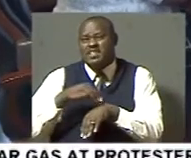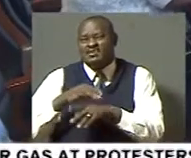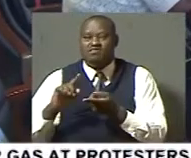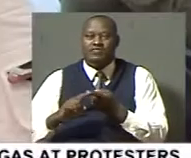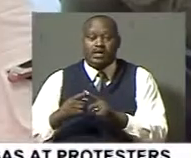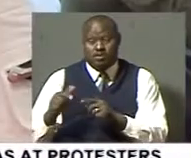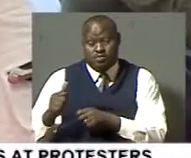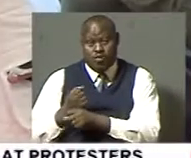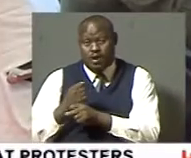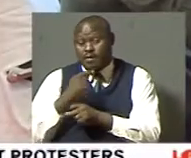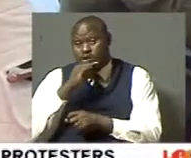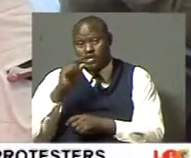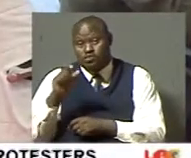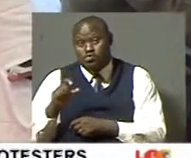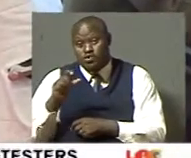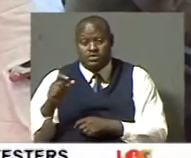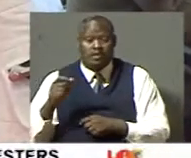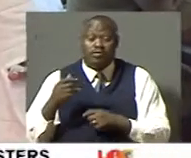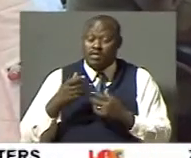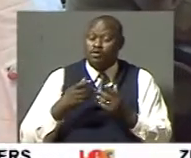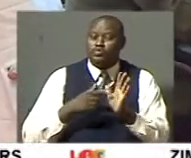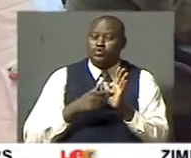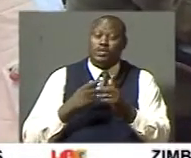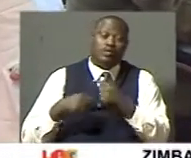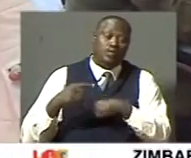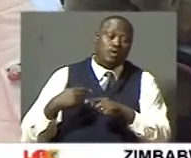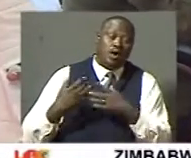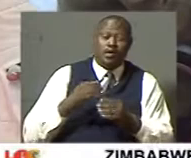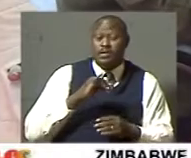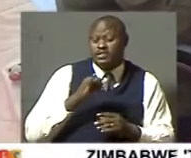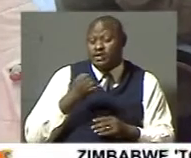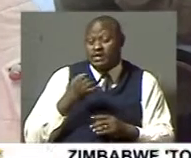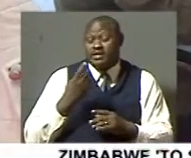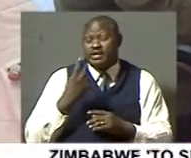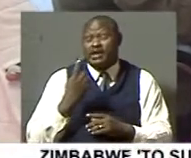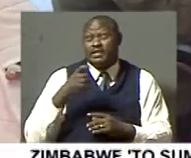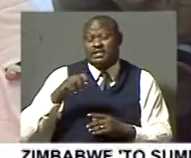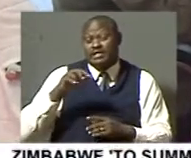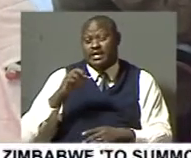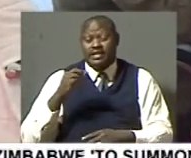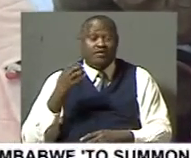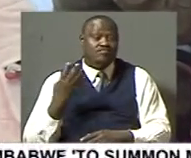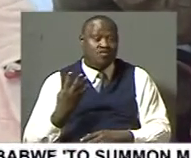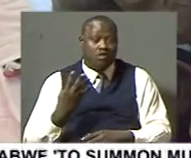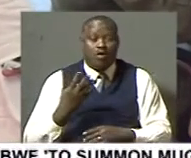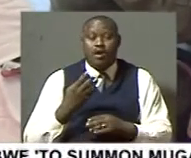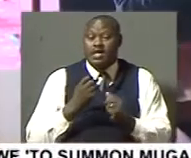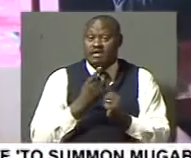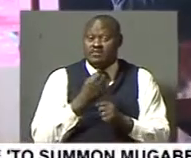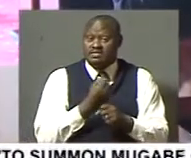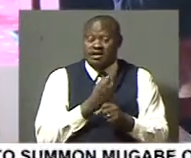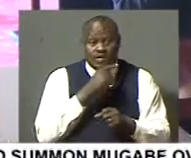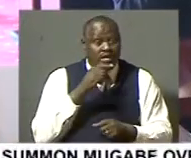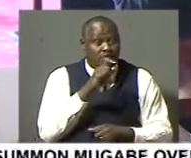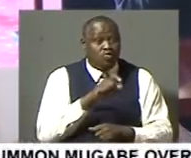liberation struggle in Luwero Triangle. Now let's take you back a bit. On January 7th, 1984, 11 employees of the Red